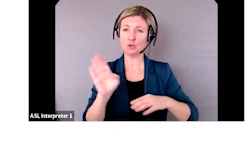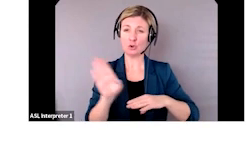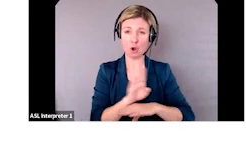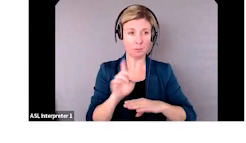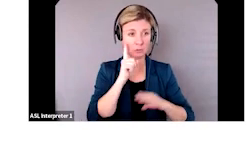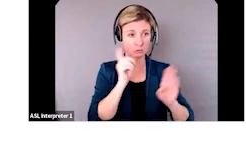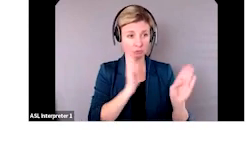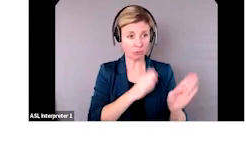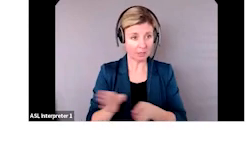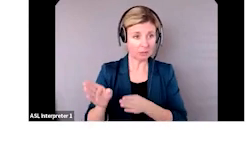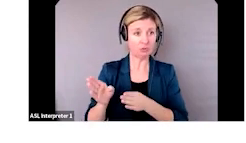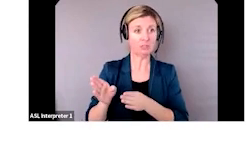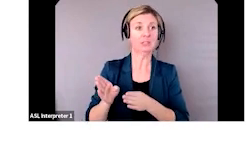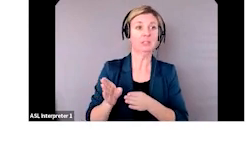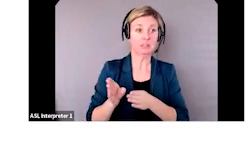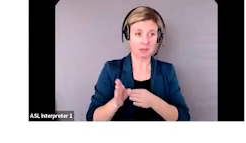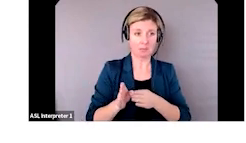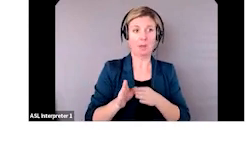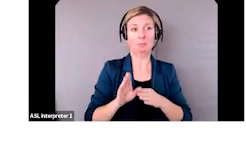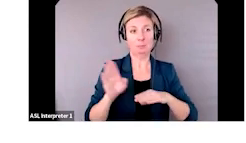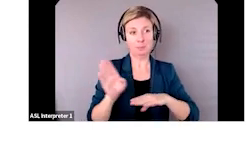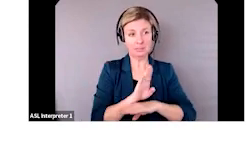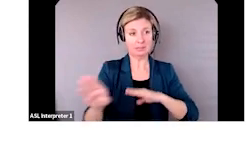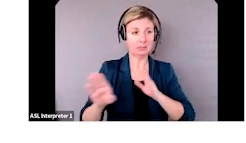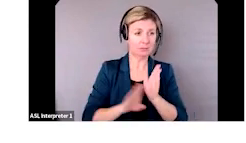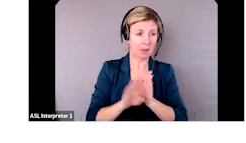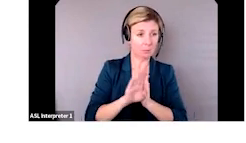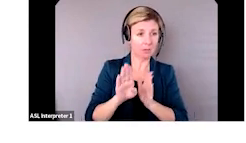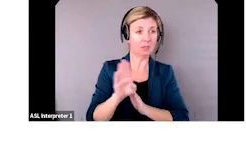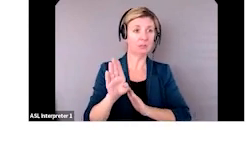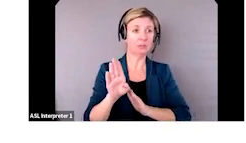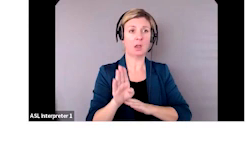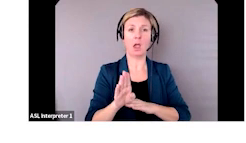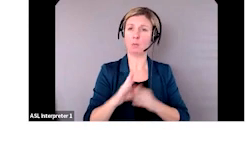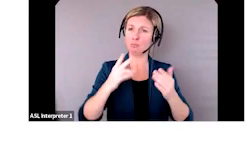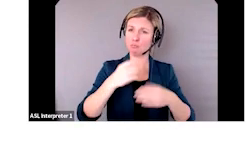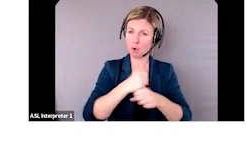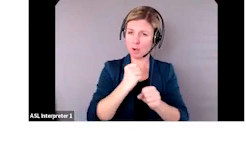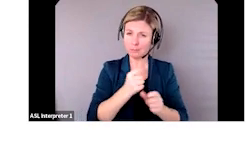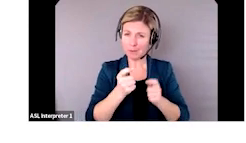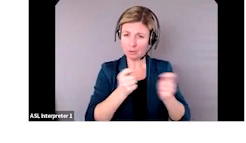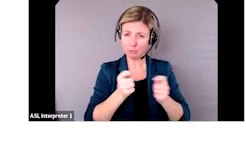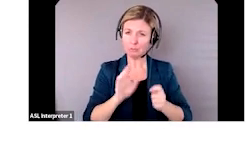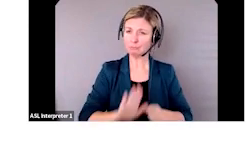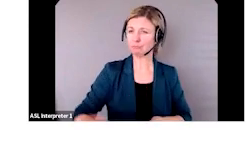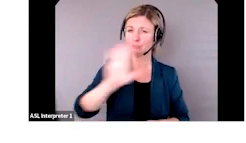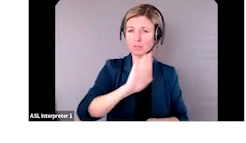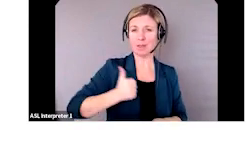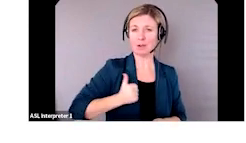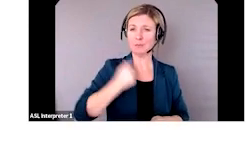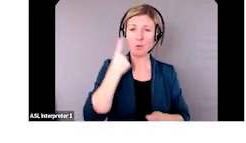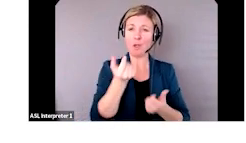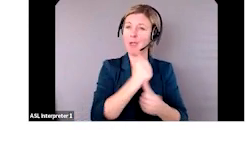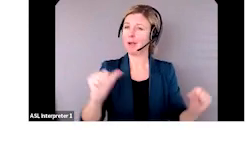business development for startup and scale-up companies and brands across Canada. As the founder